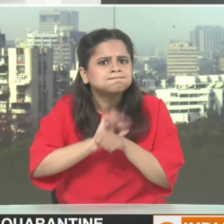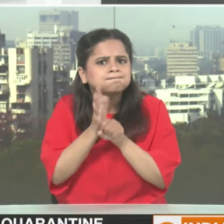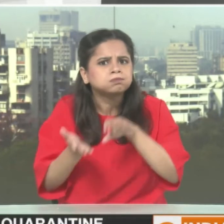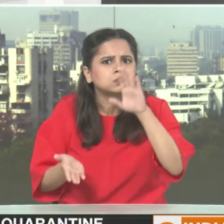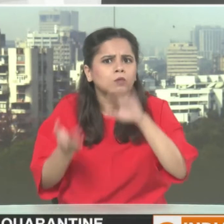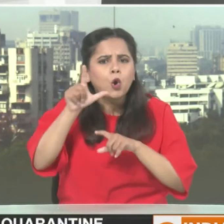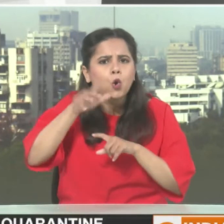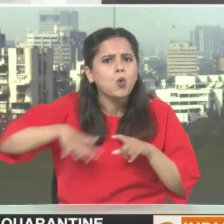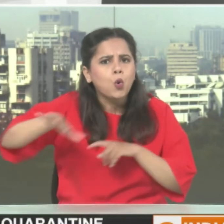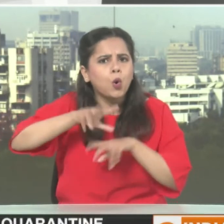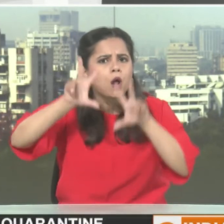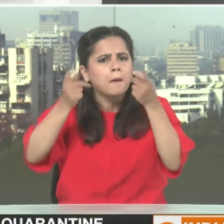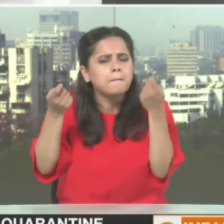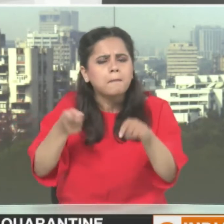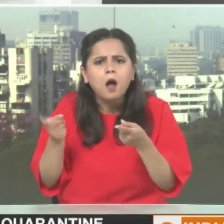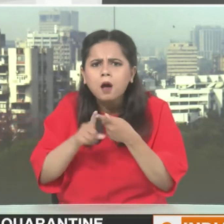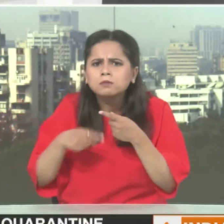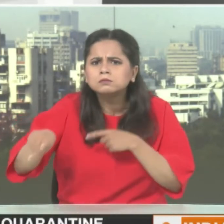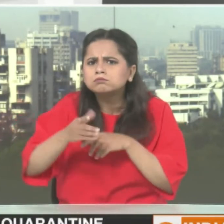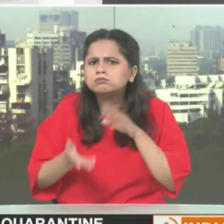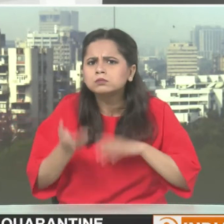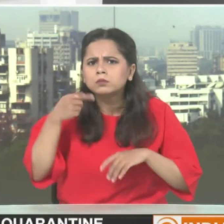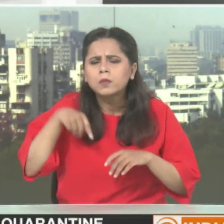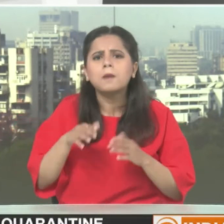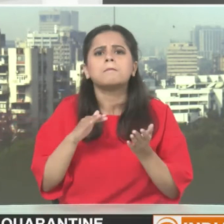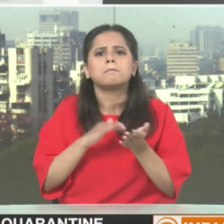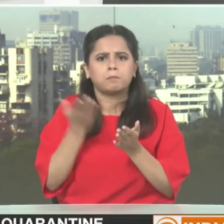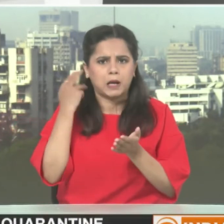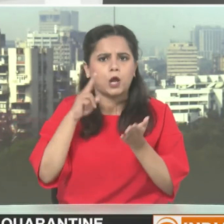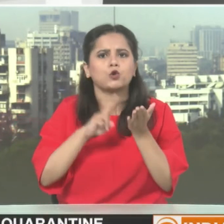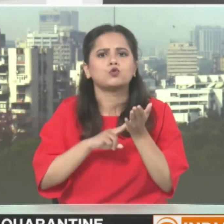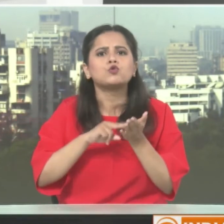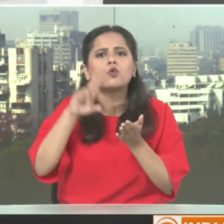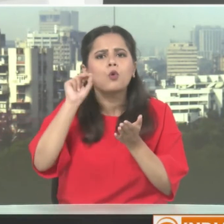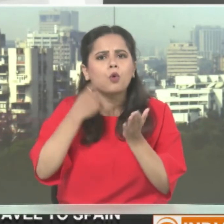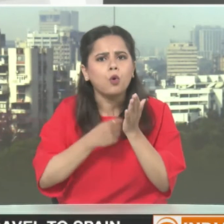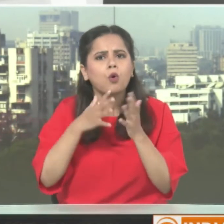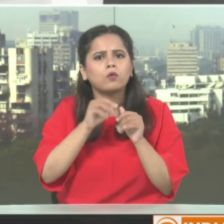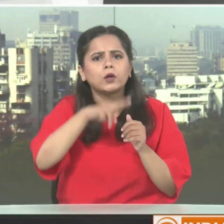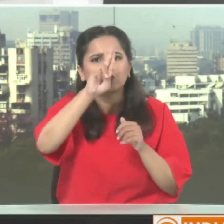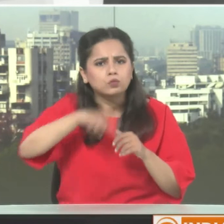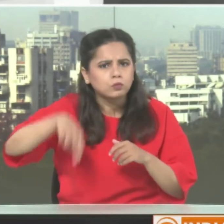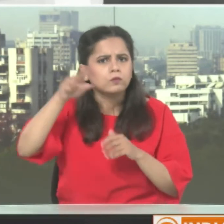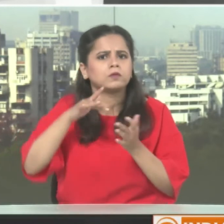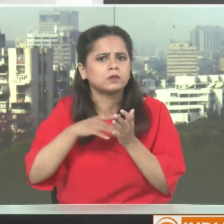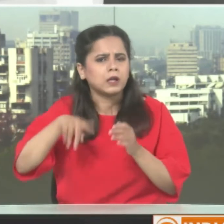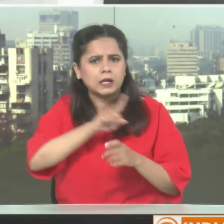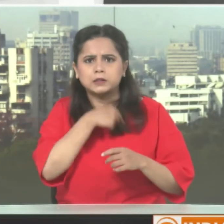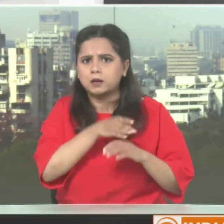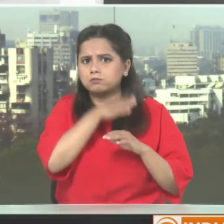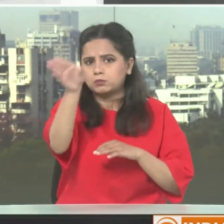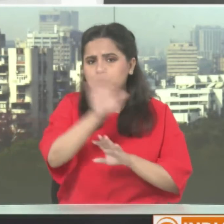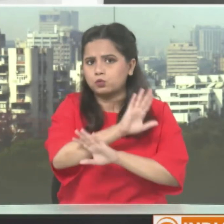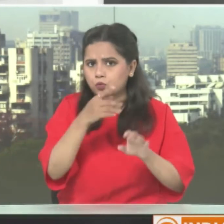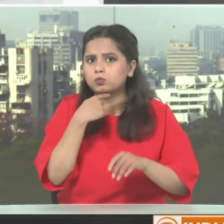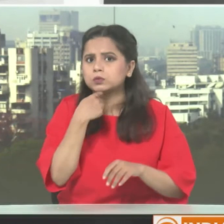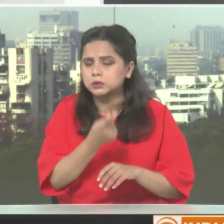local lockdowns. Earlier, Norway also urged its citizens not to visit Spain's worst-hit